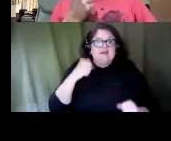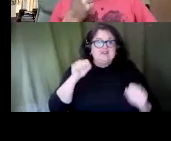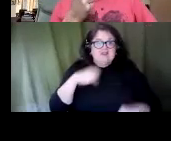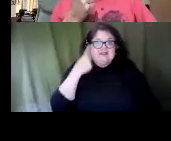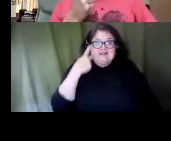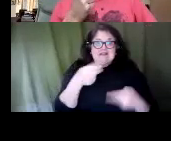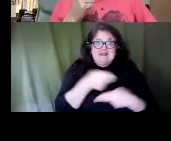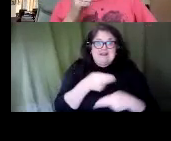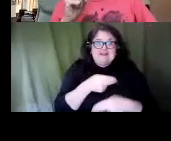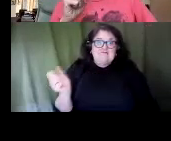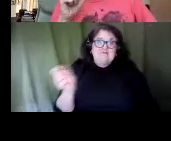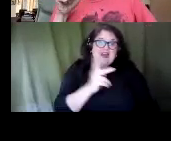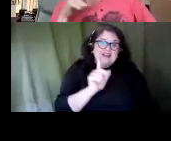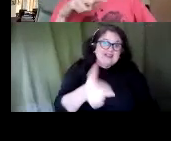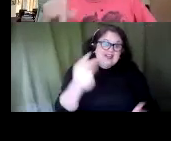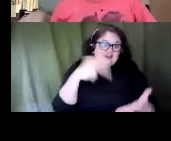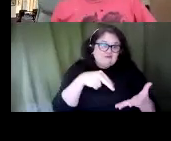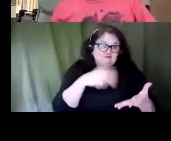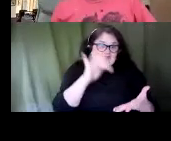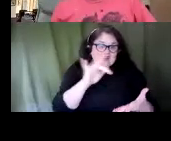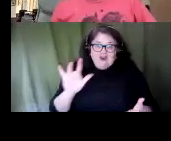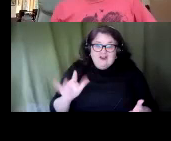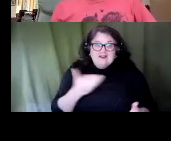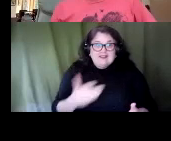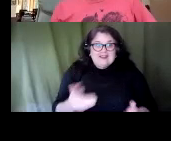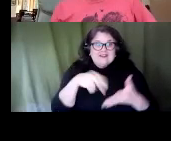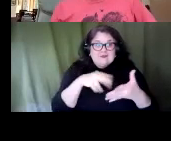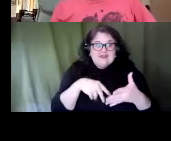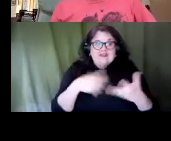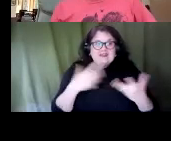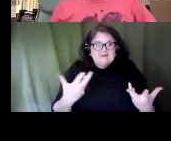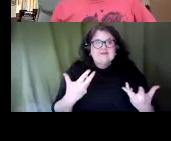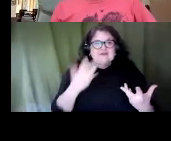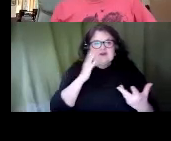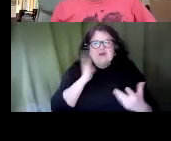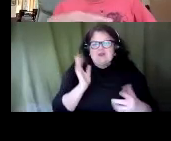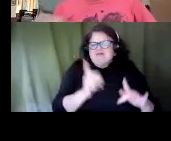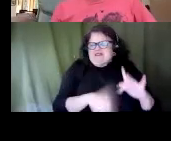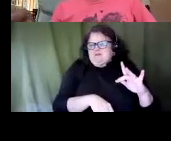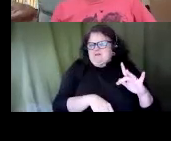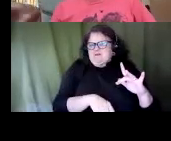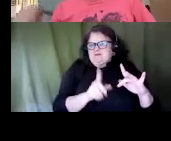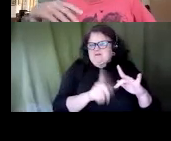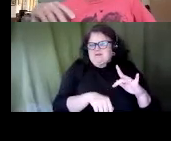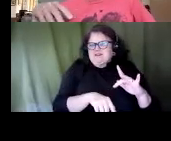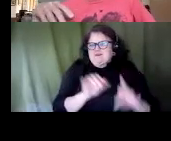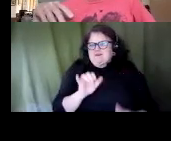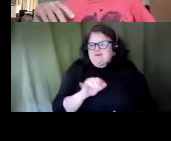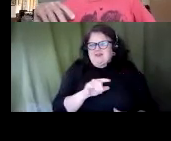slides, you can come back later. You can click on things and read them. So I'm just going to ski right over